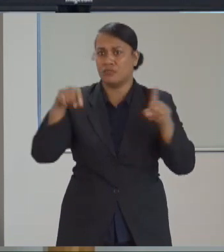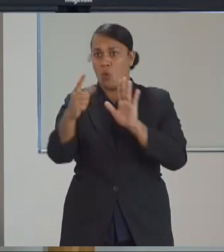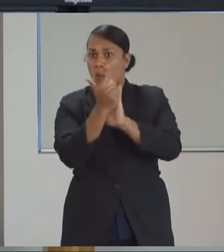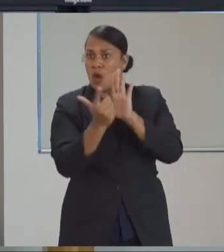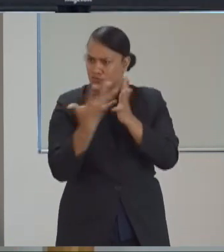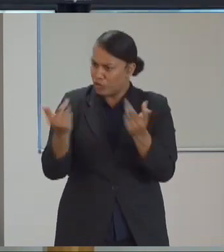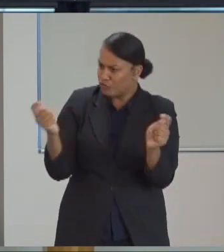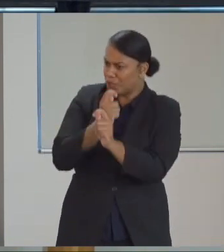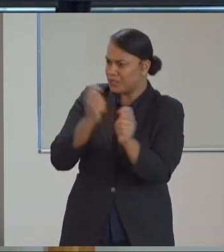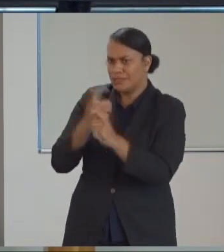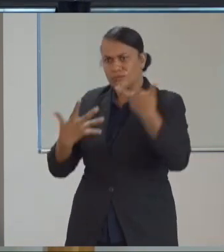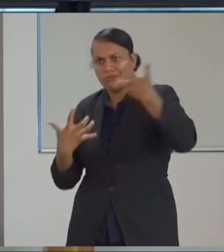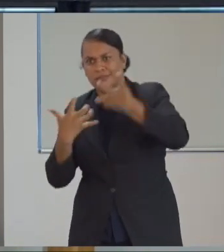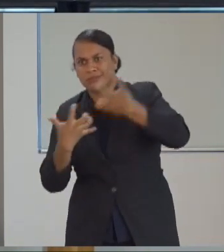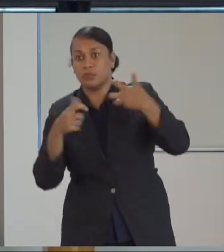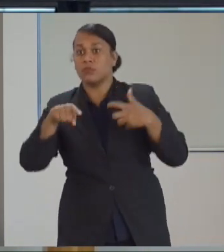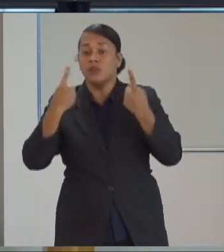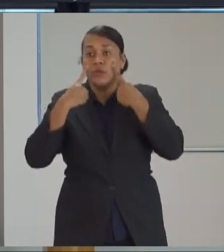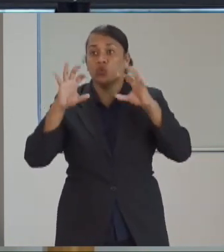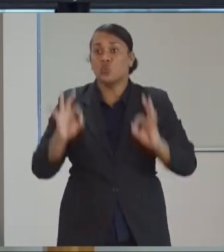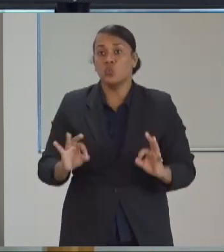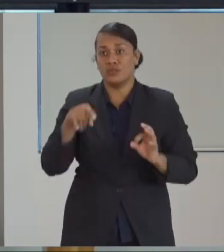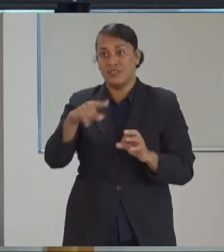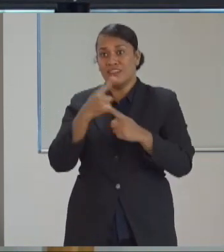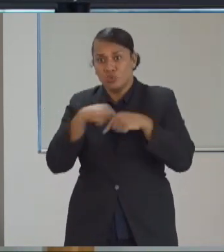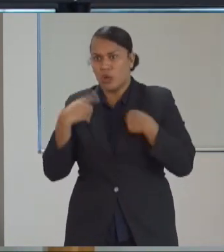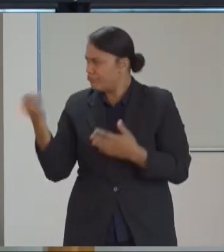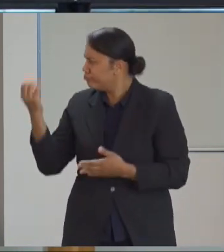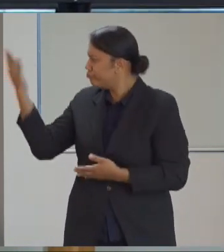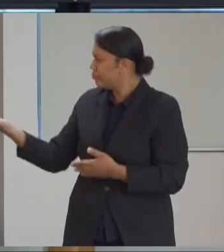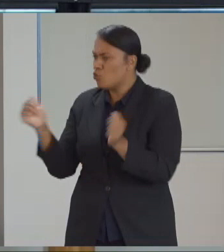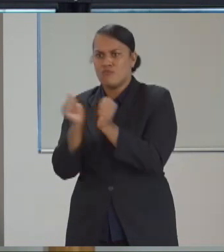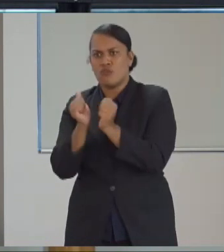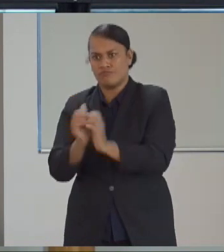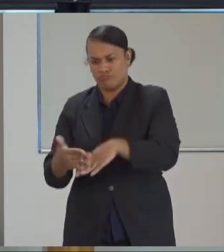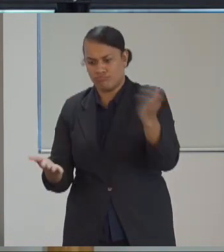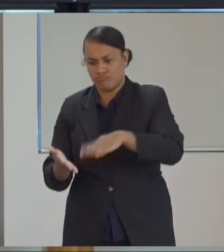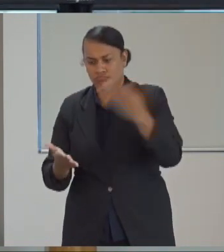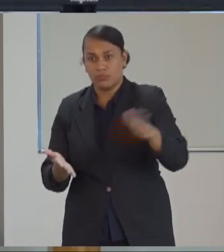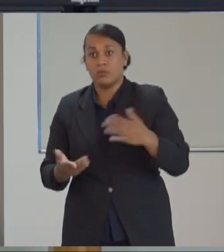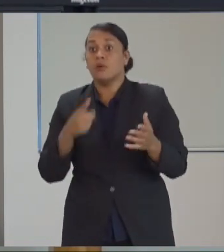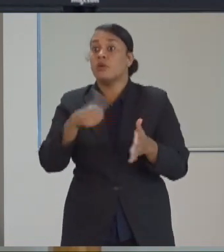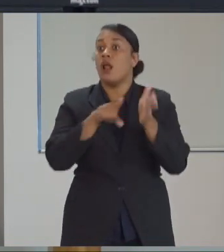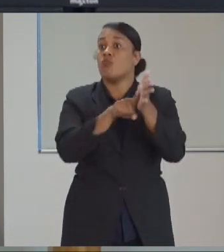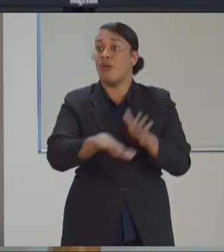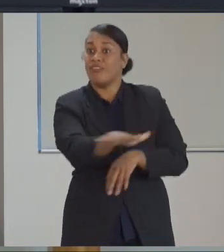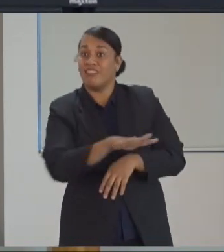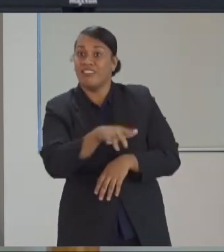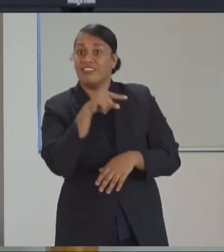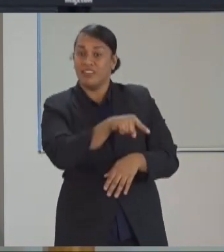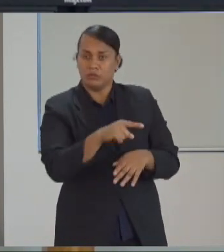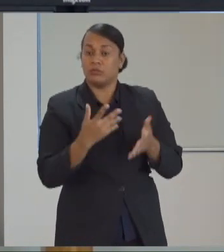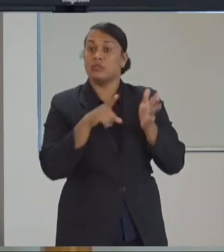published about curfew, etc., you have one here on the Greater Lautoka area, Greater Suva